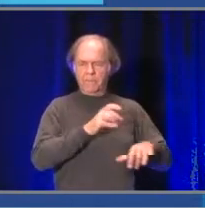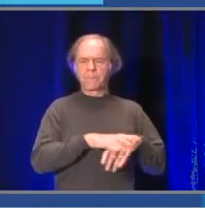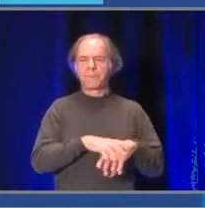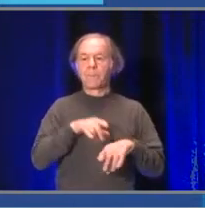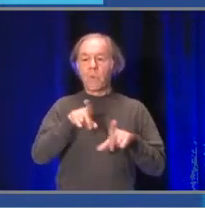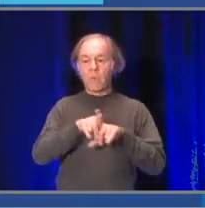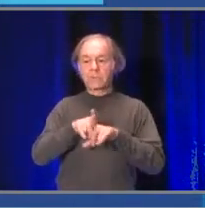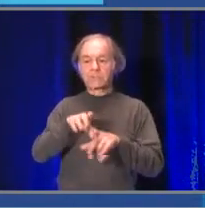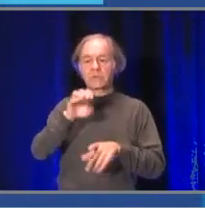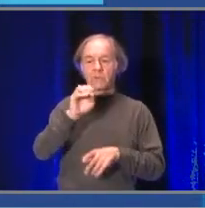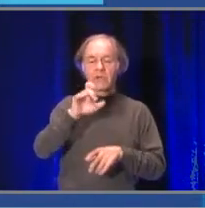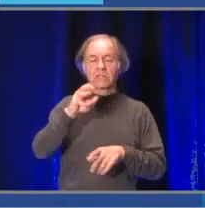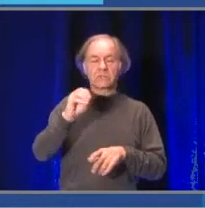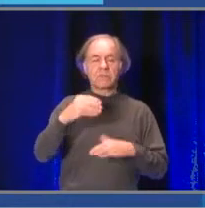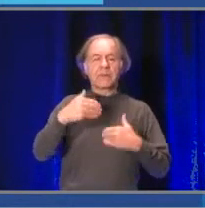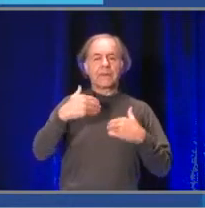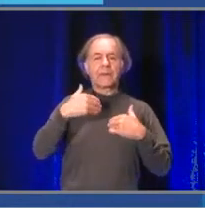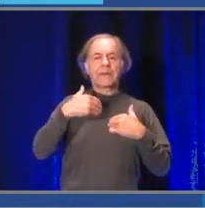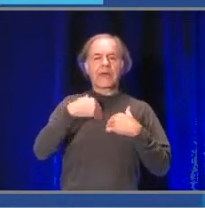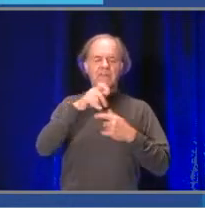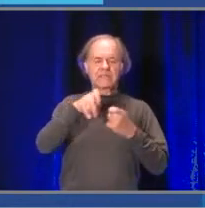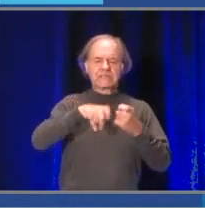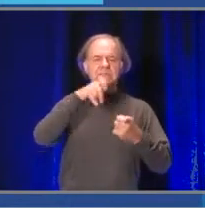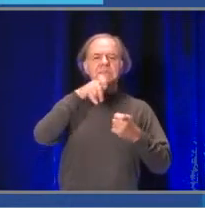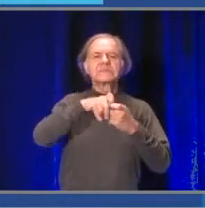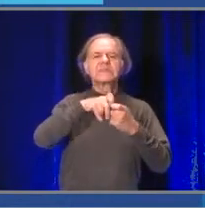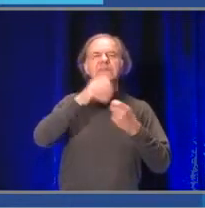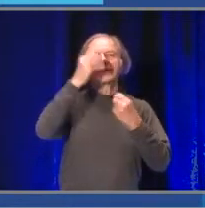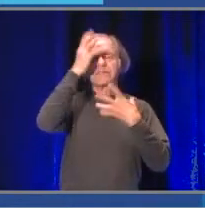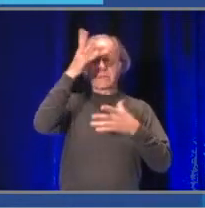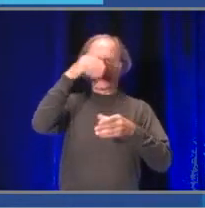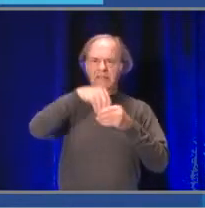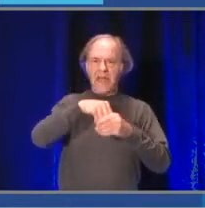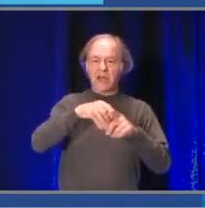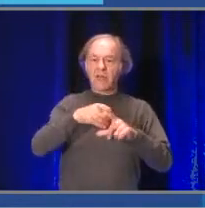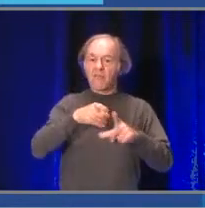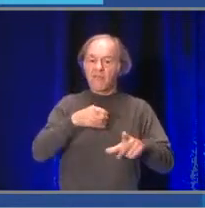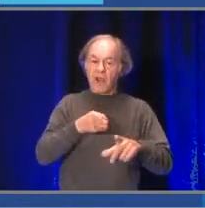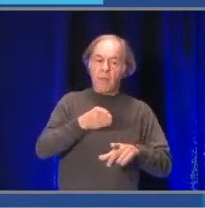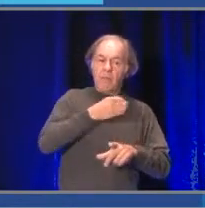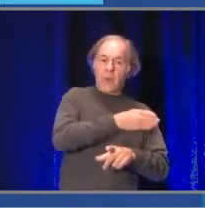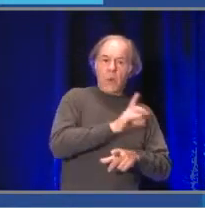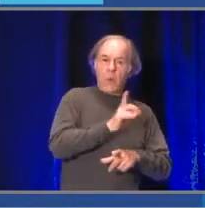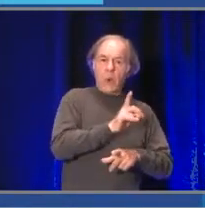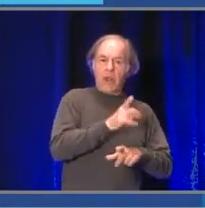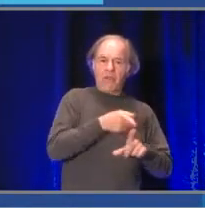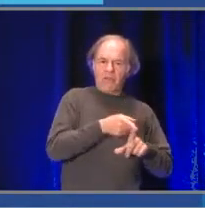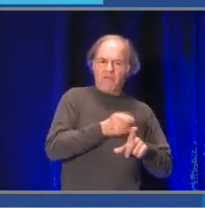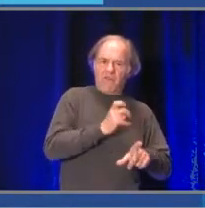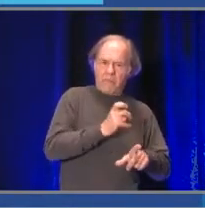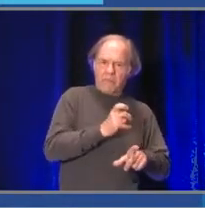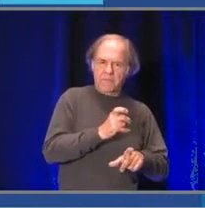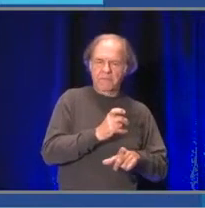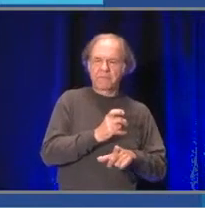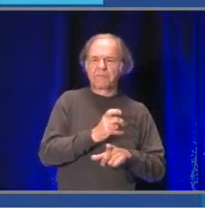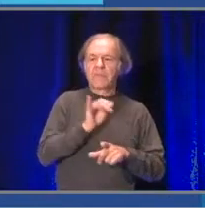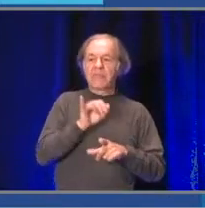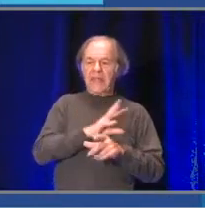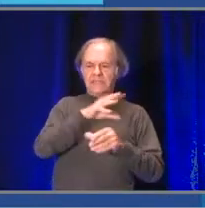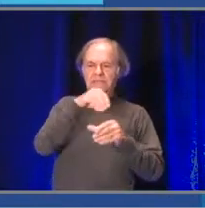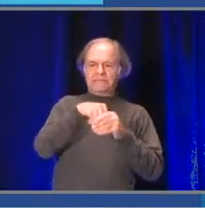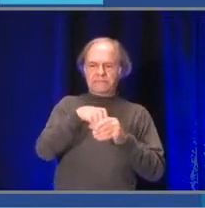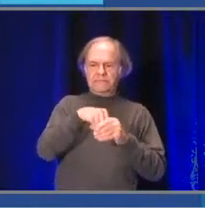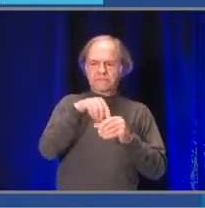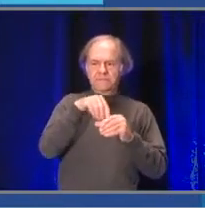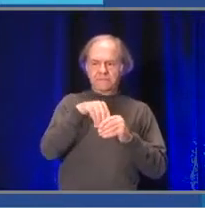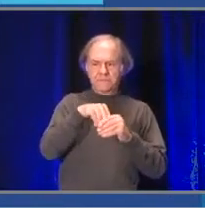Exosomes also contain a specific set of information from the cell of origin, an encapsulated